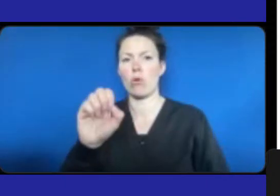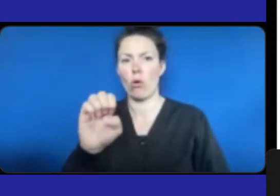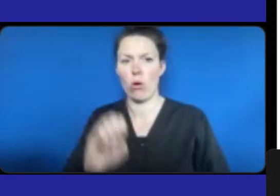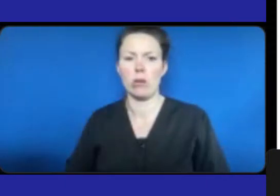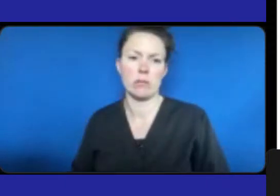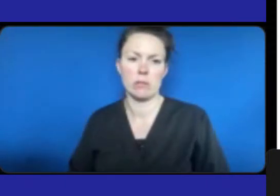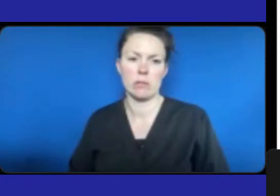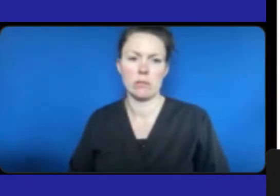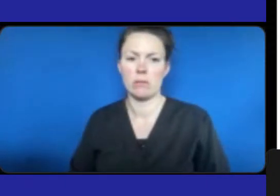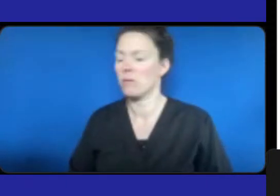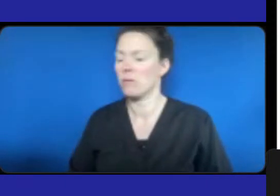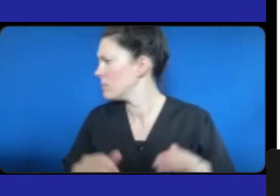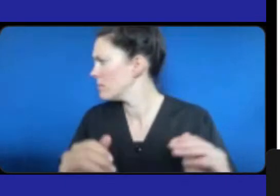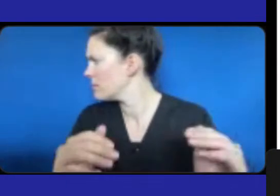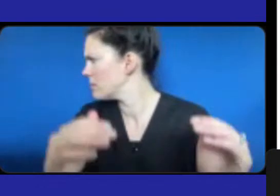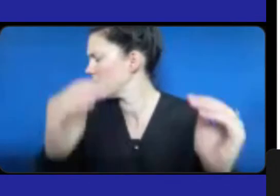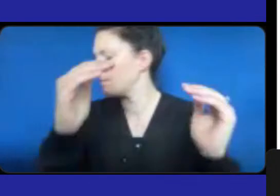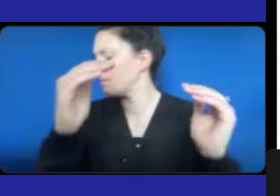Next slide, please.